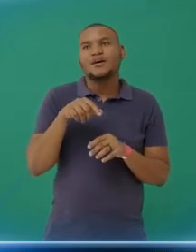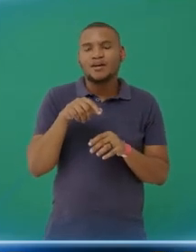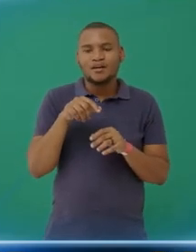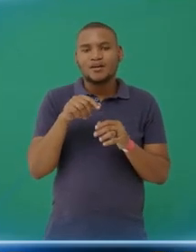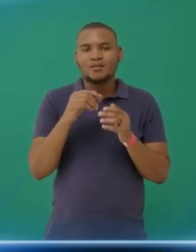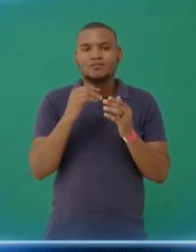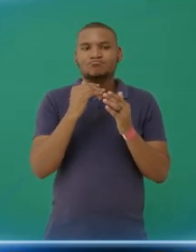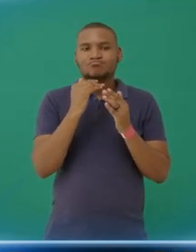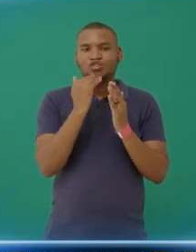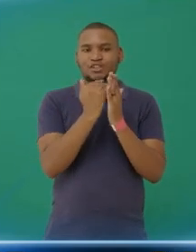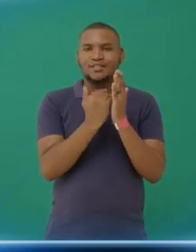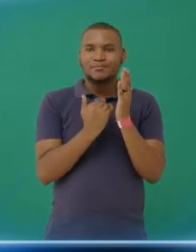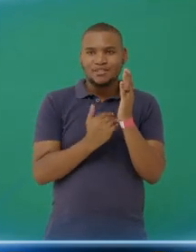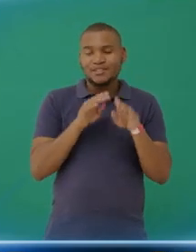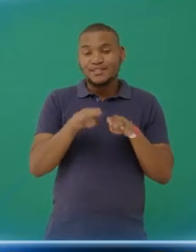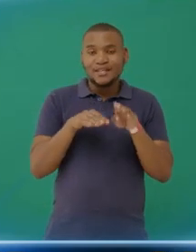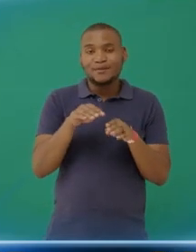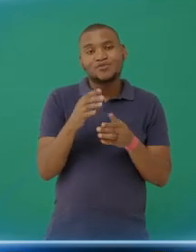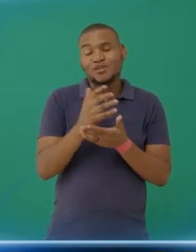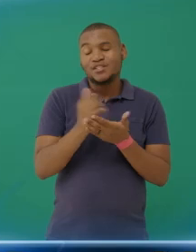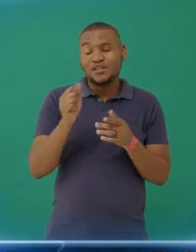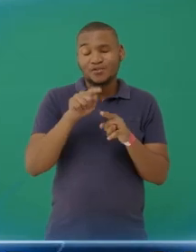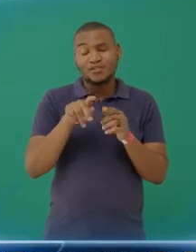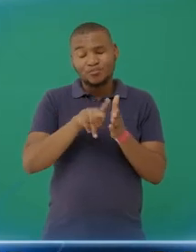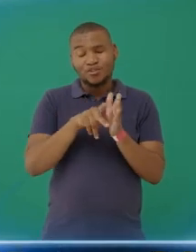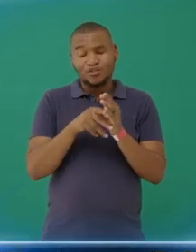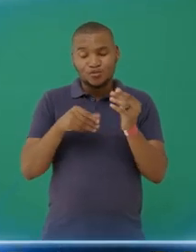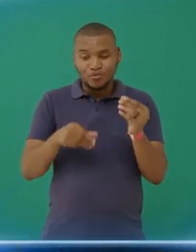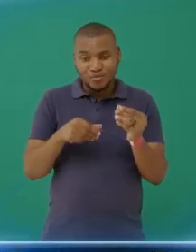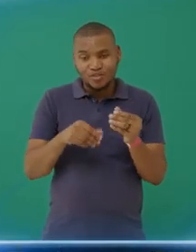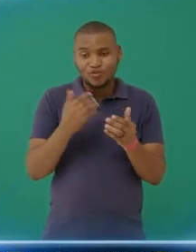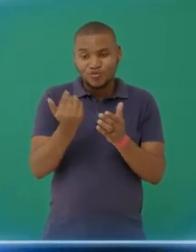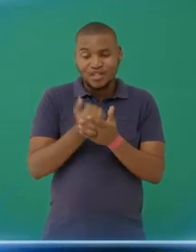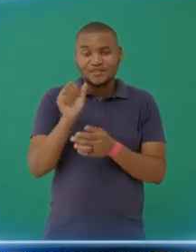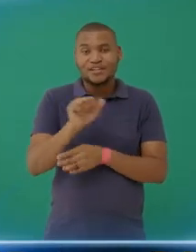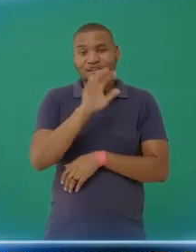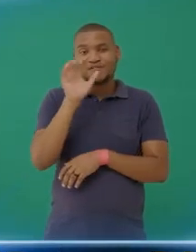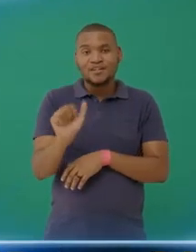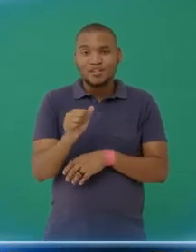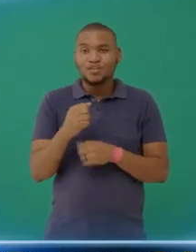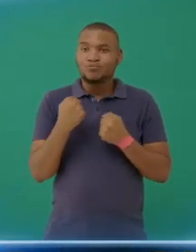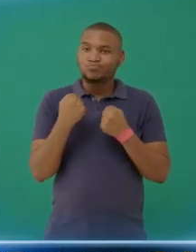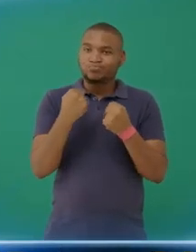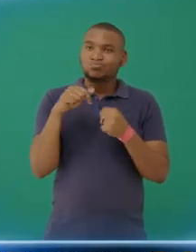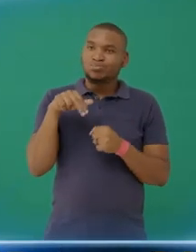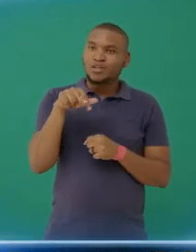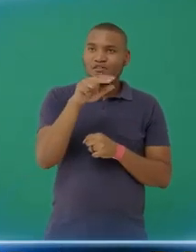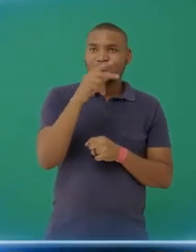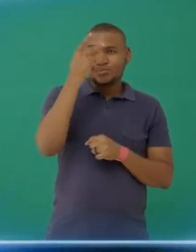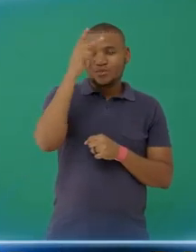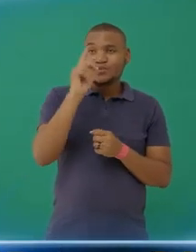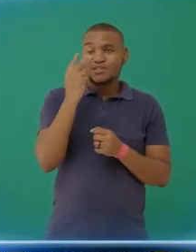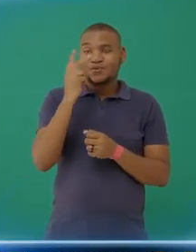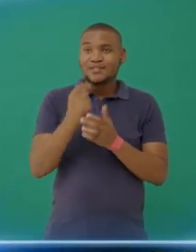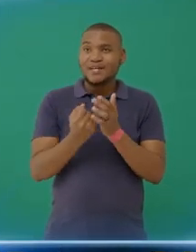are the first steps that we're taking on the road to saving South Africa. We've seen, driving around Pretoria today, we've seen what happens when you have a government